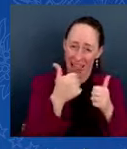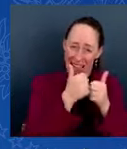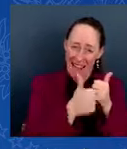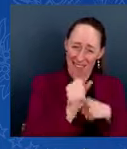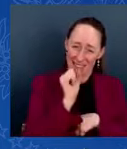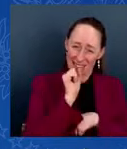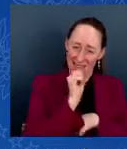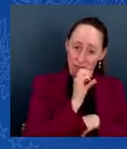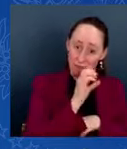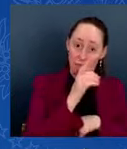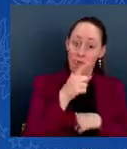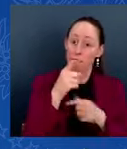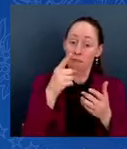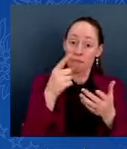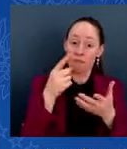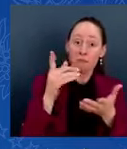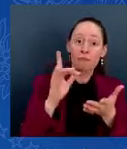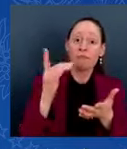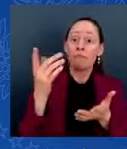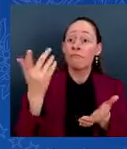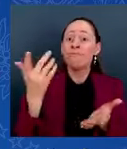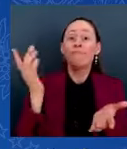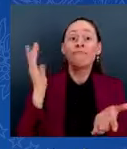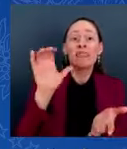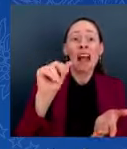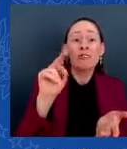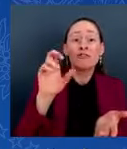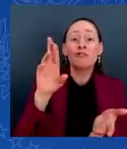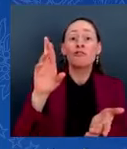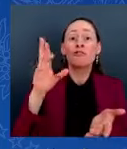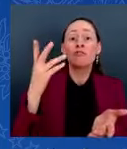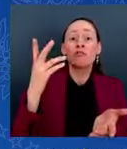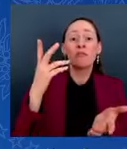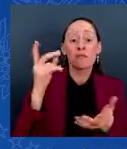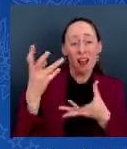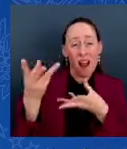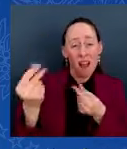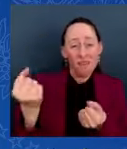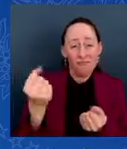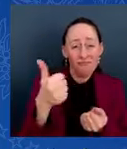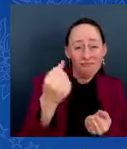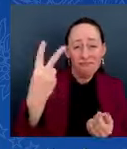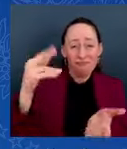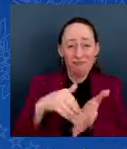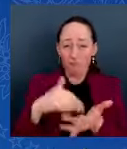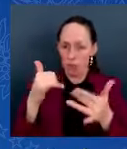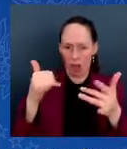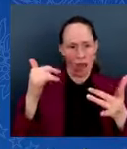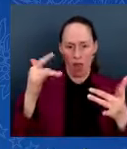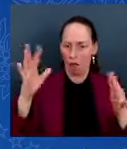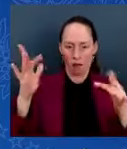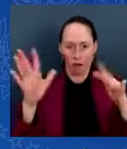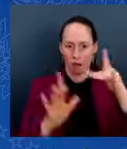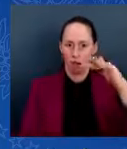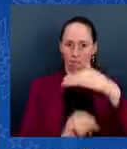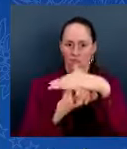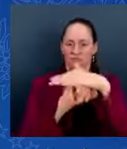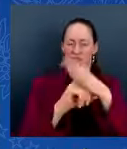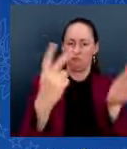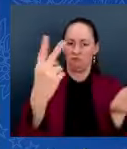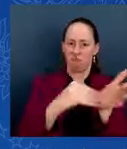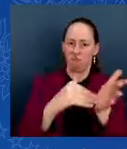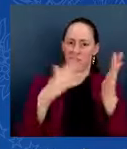year. Every single penny they spend, they never have to spend more than $2,000 a year for all drugs. All